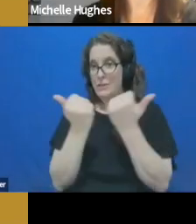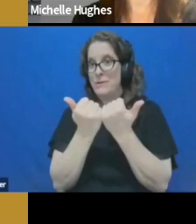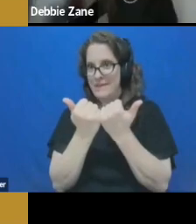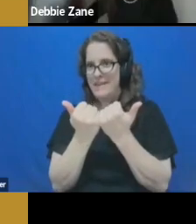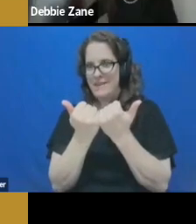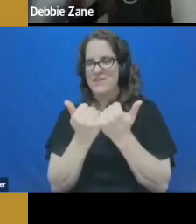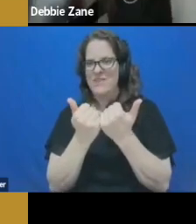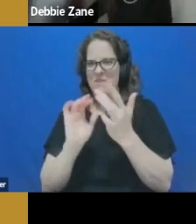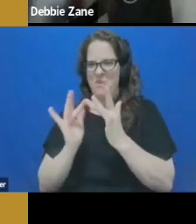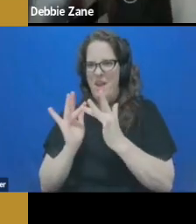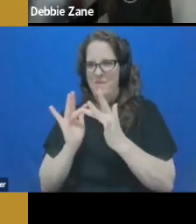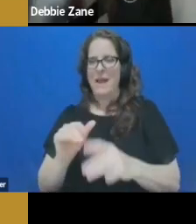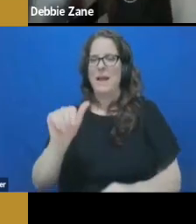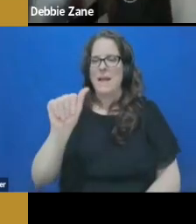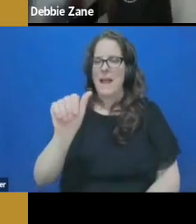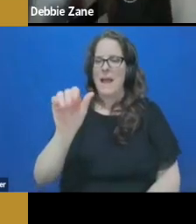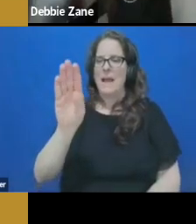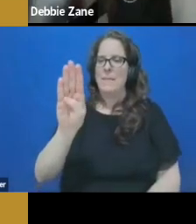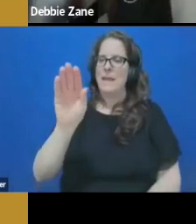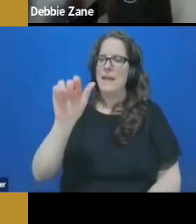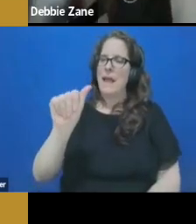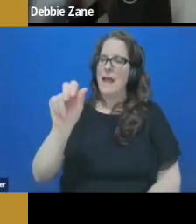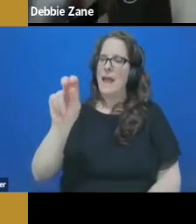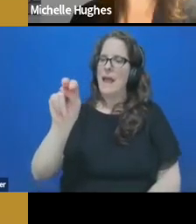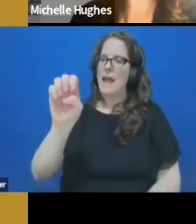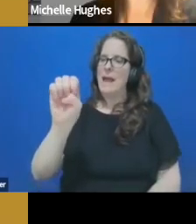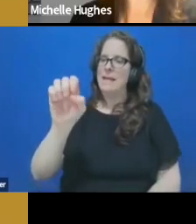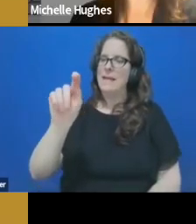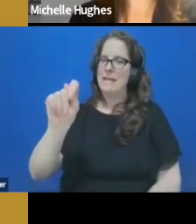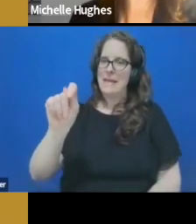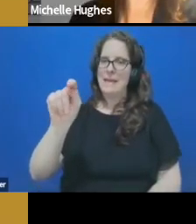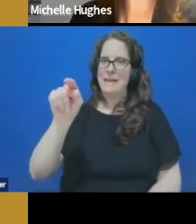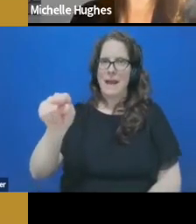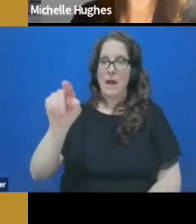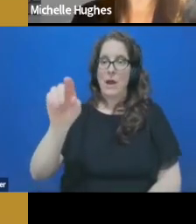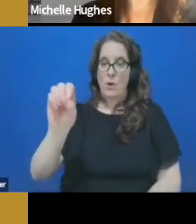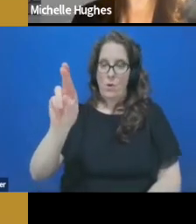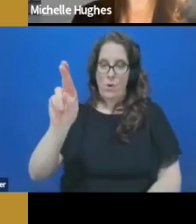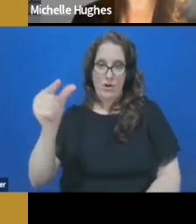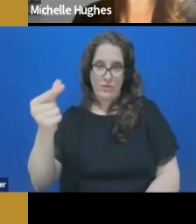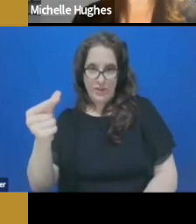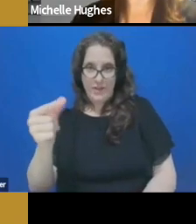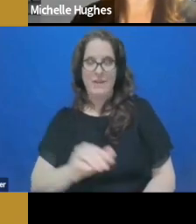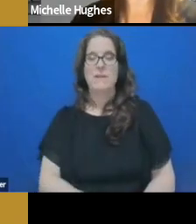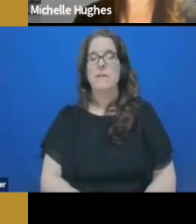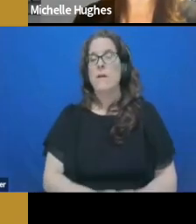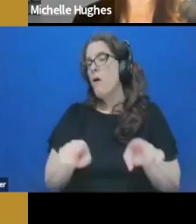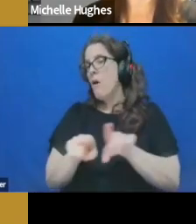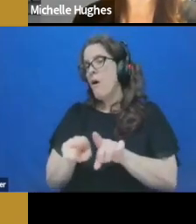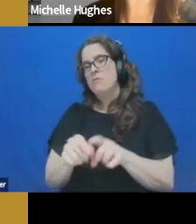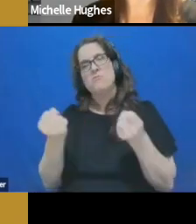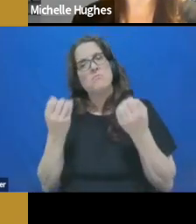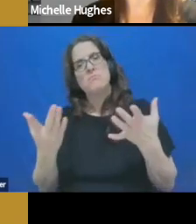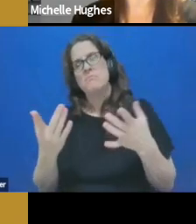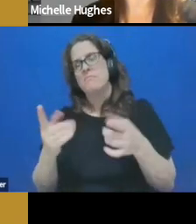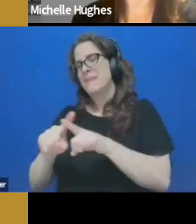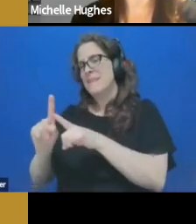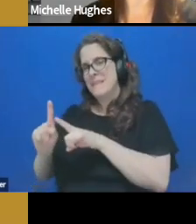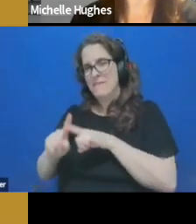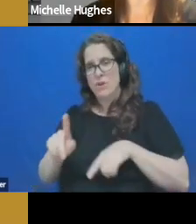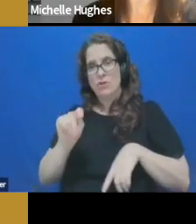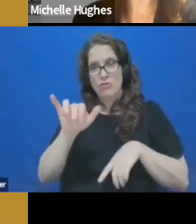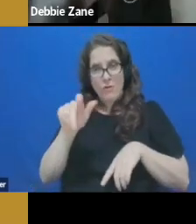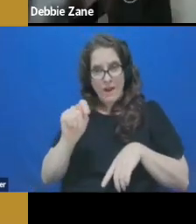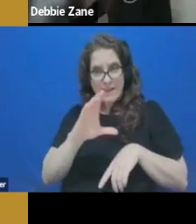abanet.org. And certainly providers such as Sandy Spring Trust have a network of specialists and can make referrals and